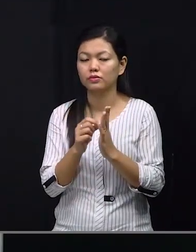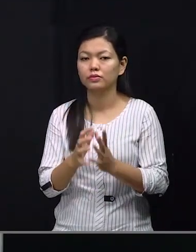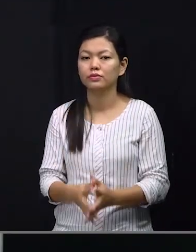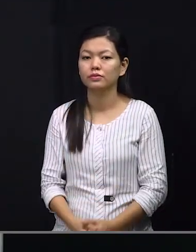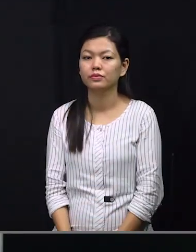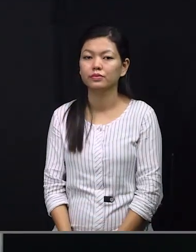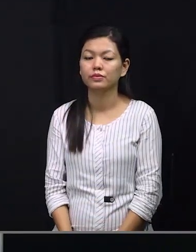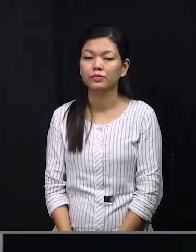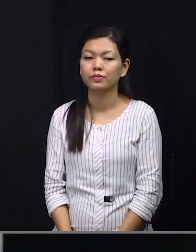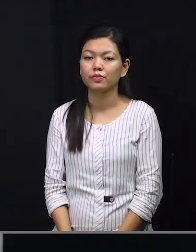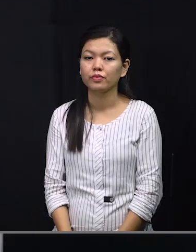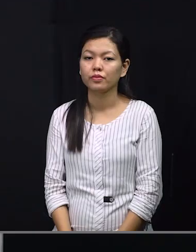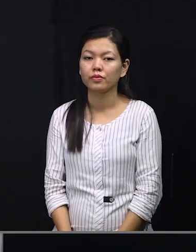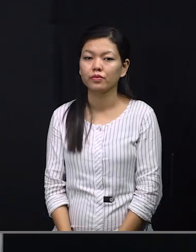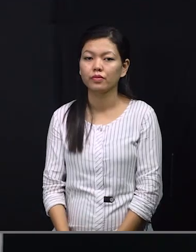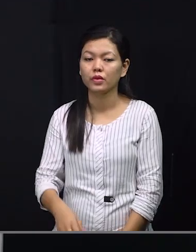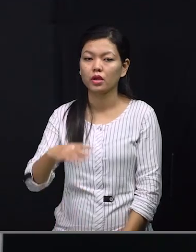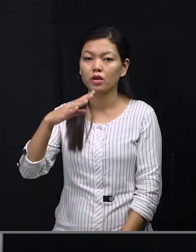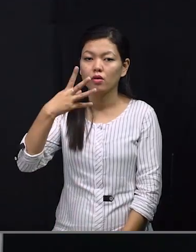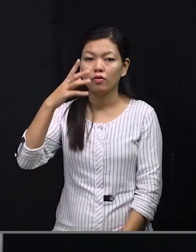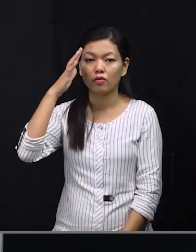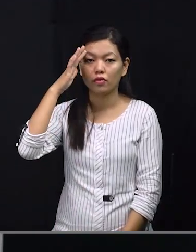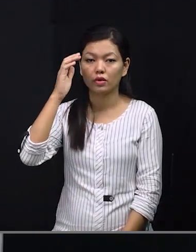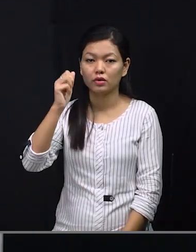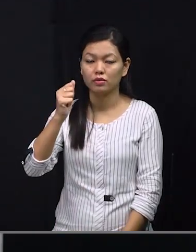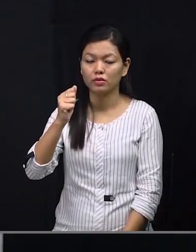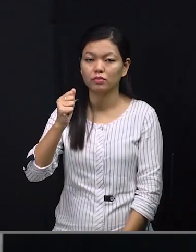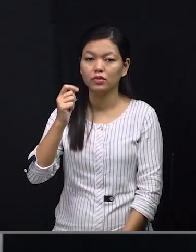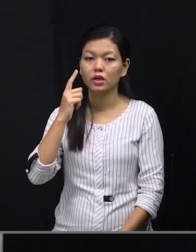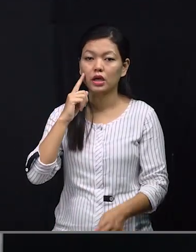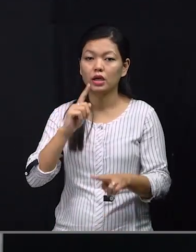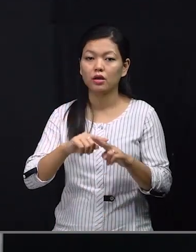Then the fourth point to remember is that if we have isomeric